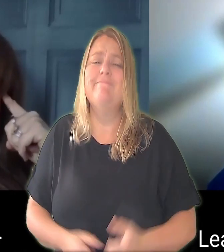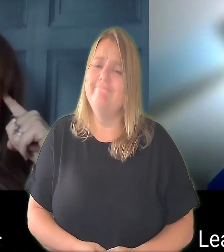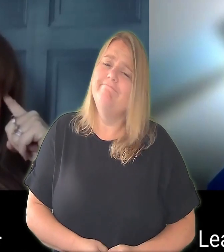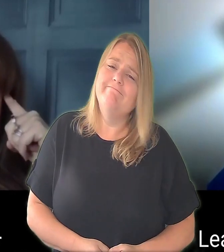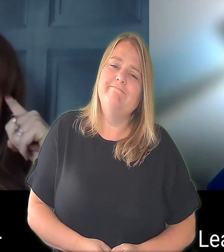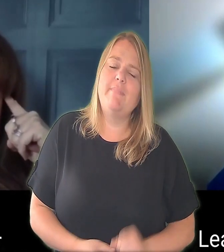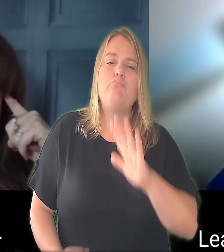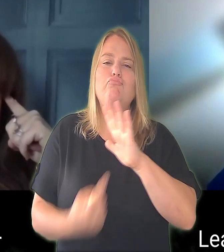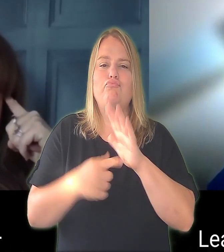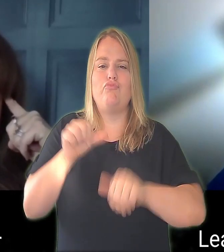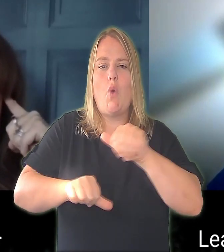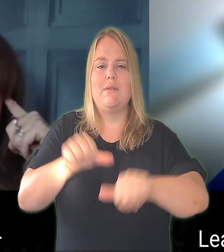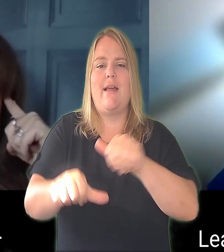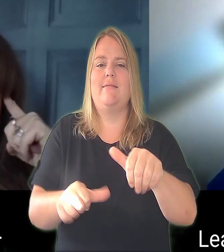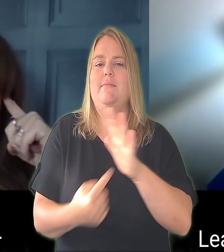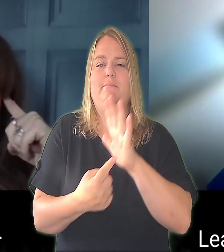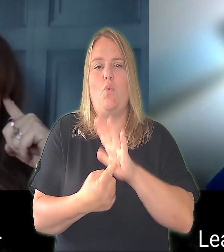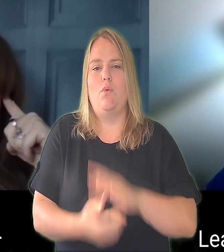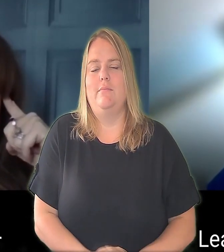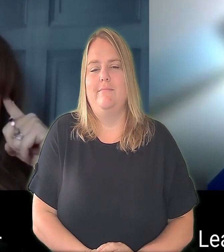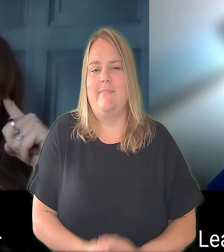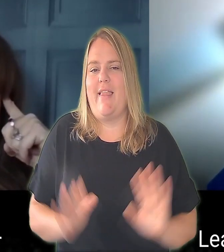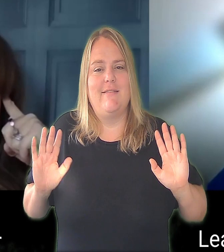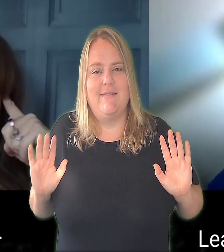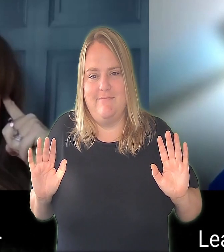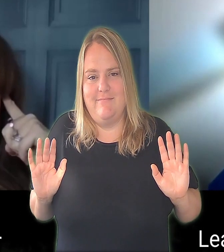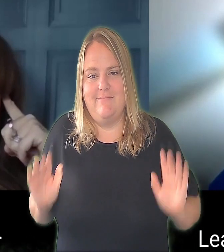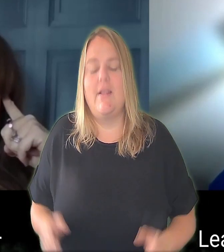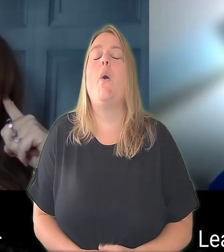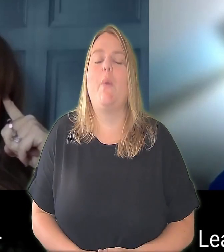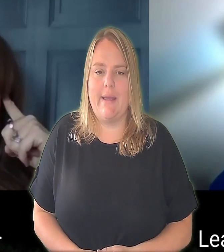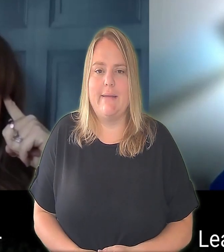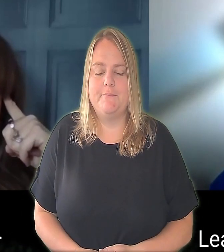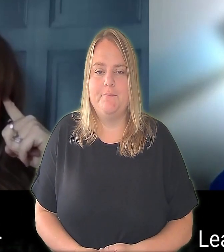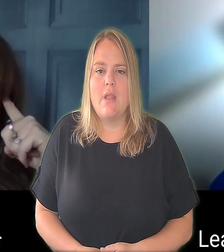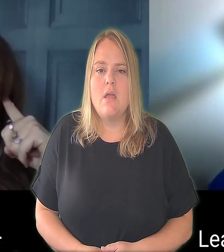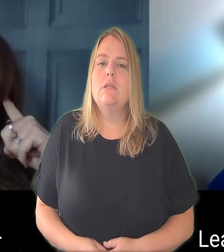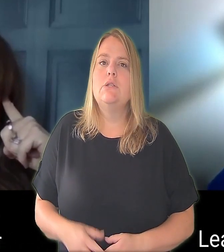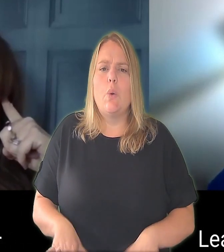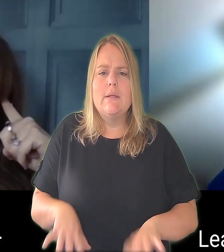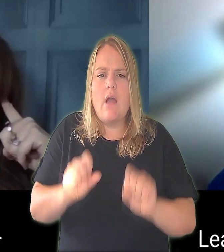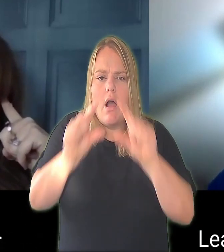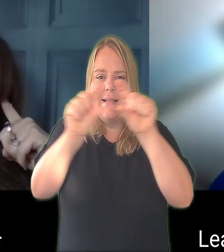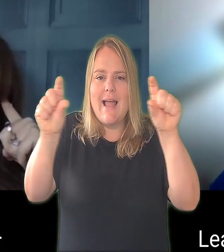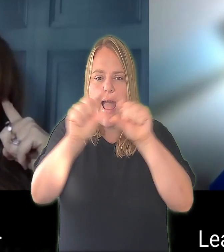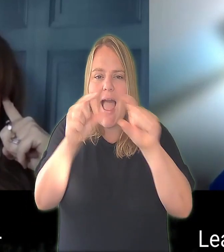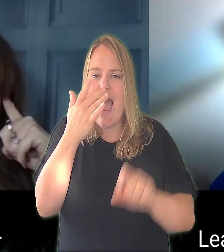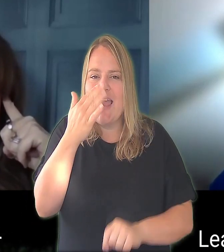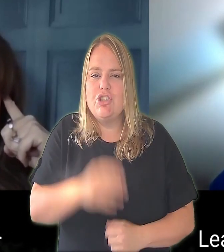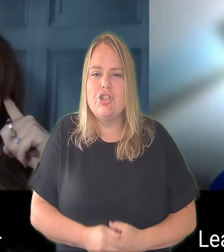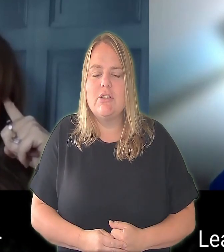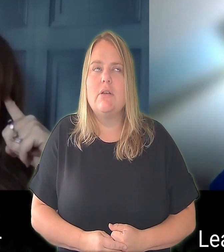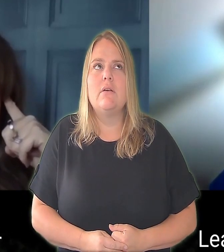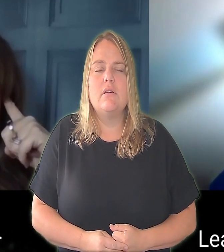I've used all of the same headings. That's fine, isn't it? Yes, of course, it's the process that matters. Okay, it starts with age. Now we're going